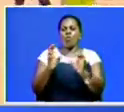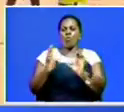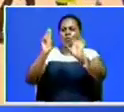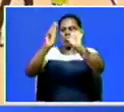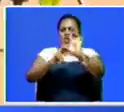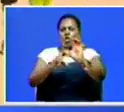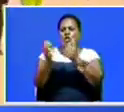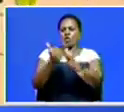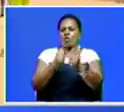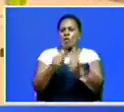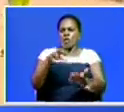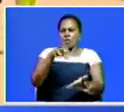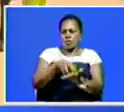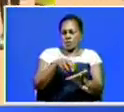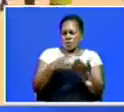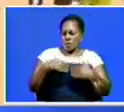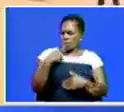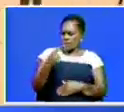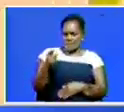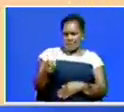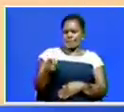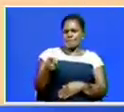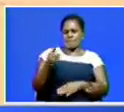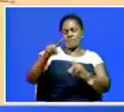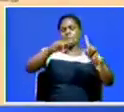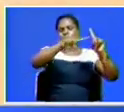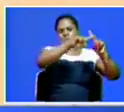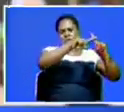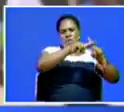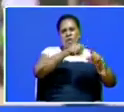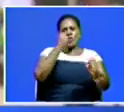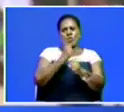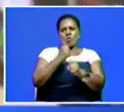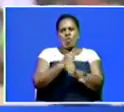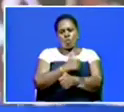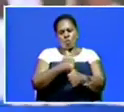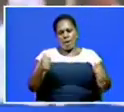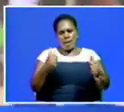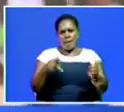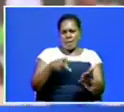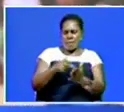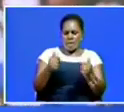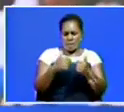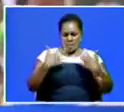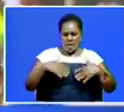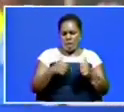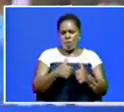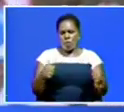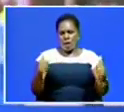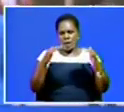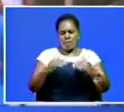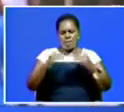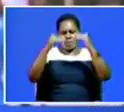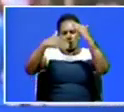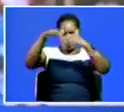the league, a situation stakeholders consider to be positive. When these boys do well in games and they play well, when once they're done with the high school and they qualify for